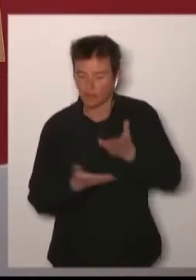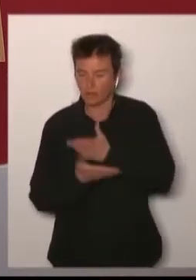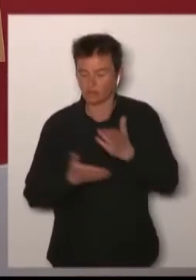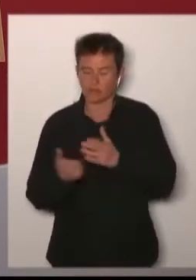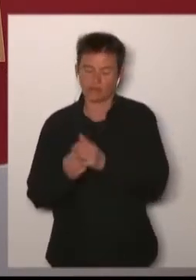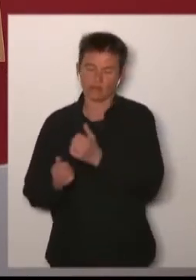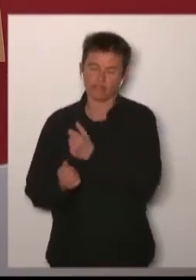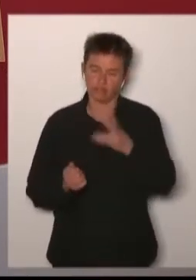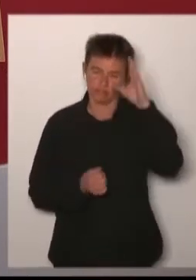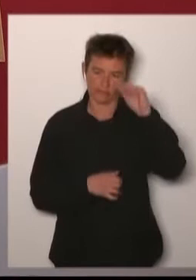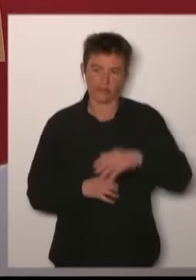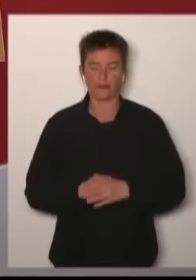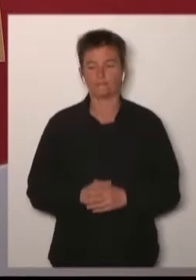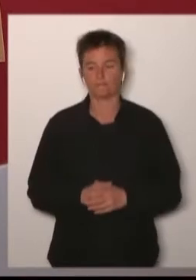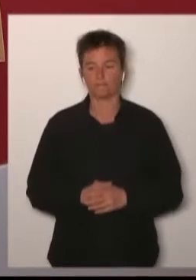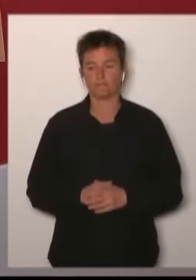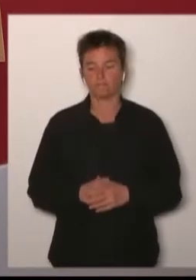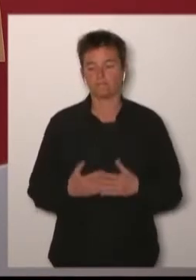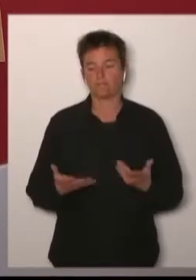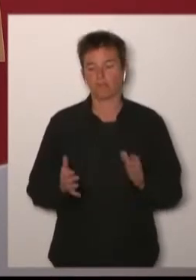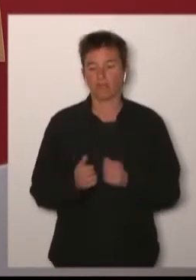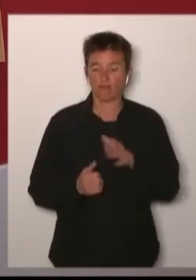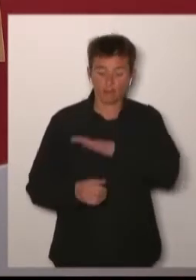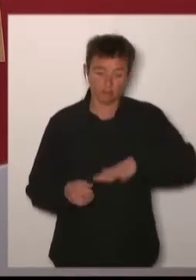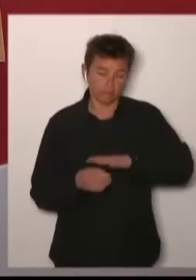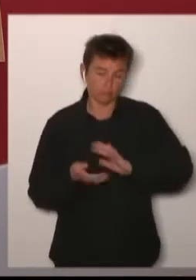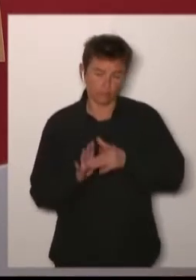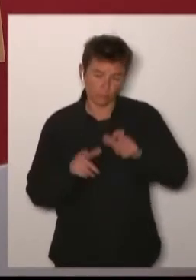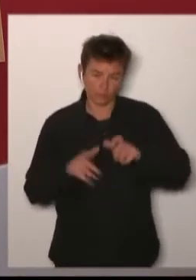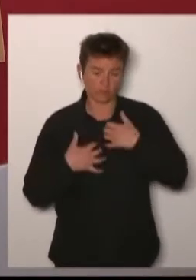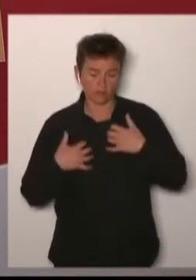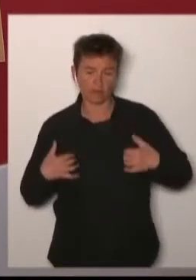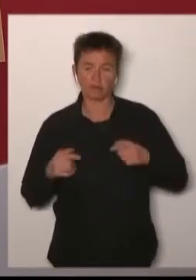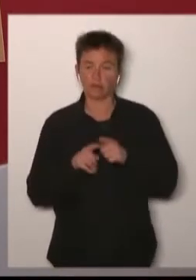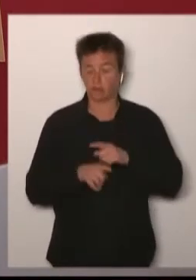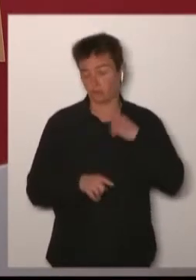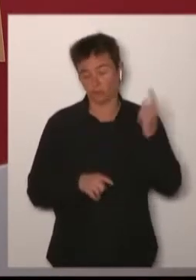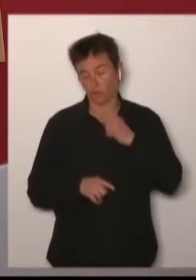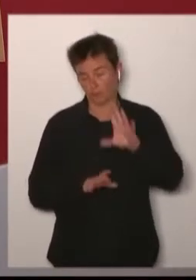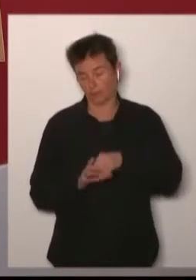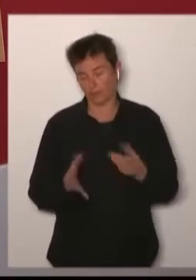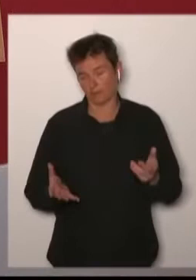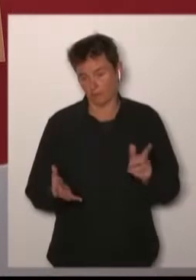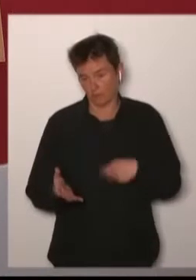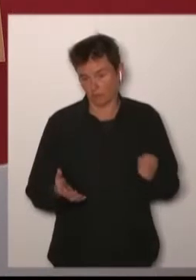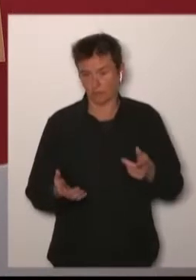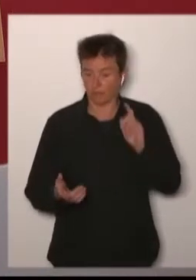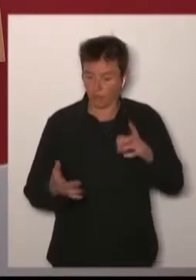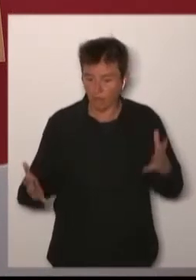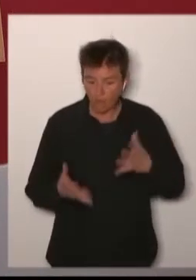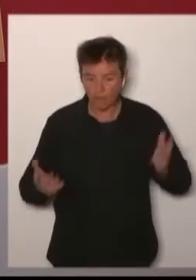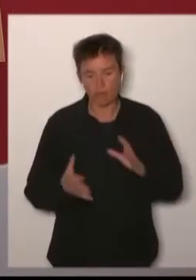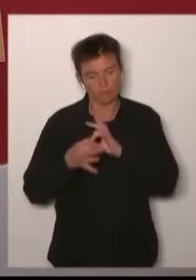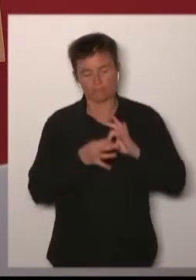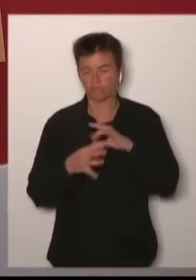in the research community and care actor involvement and collaboration as you show it. We will take